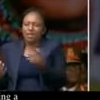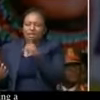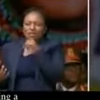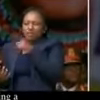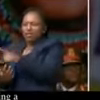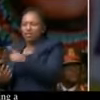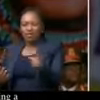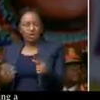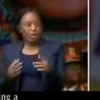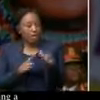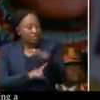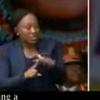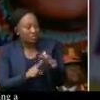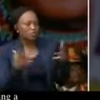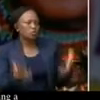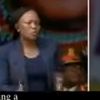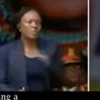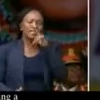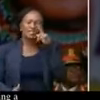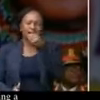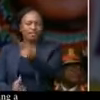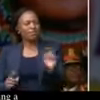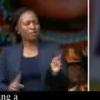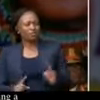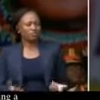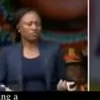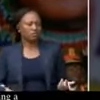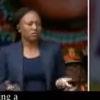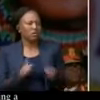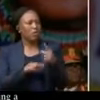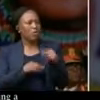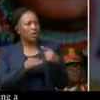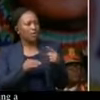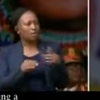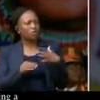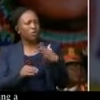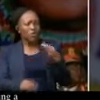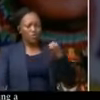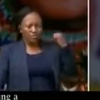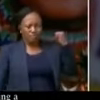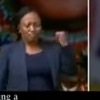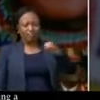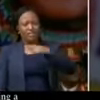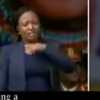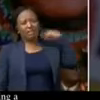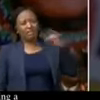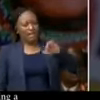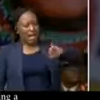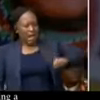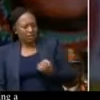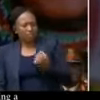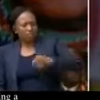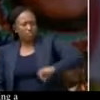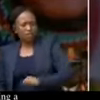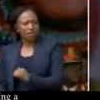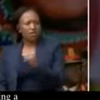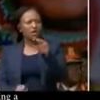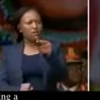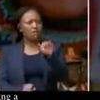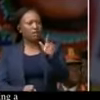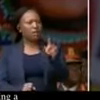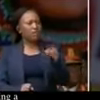the situation is like this? What about those who killed their husbands of Marikana widows for